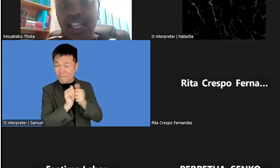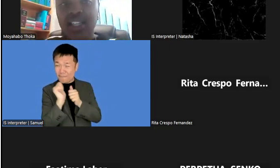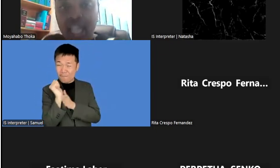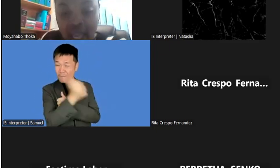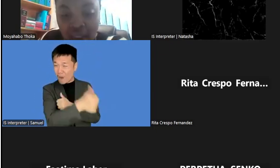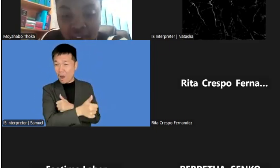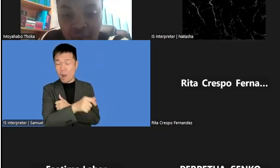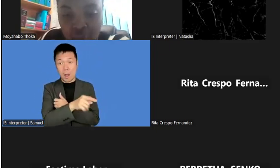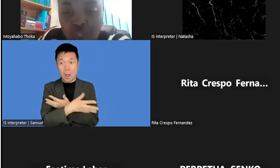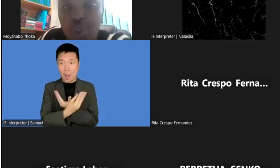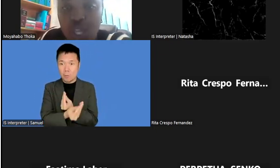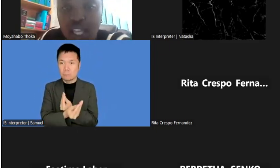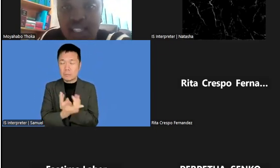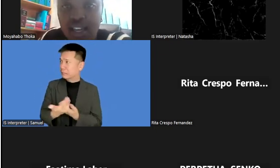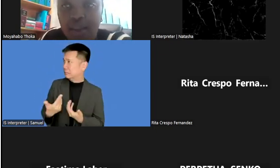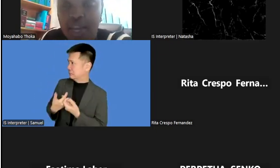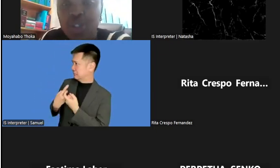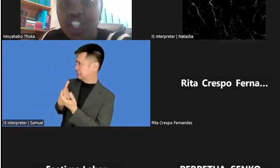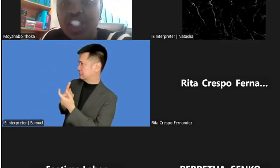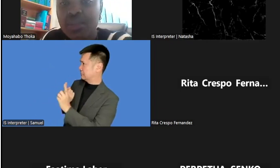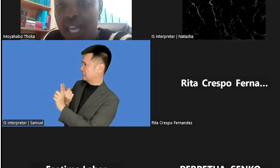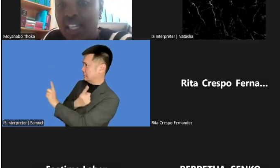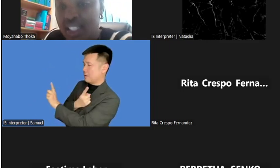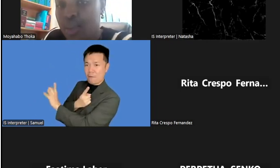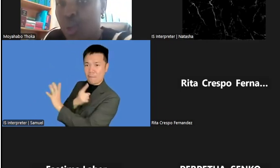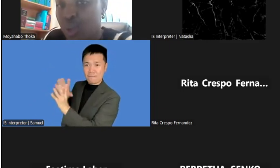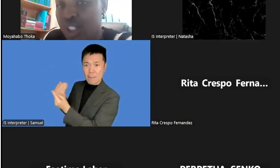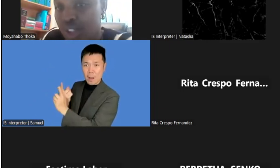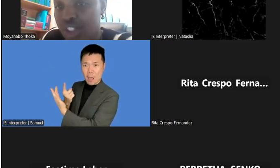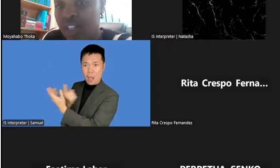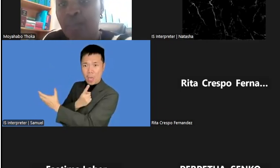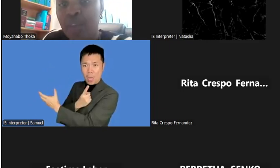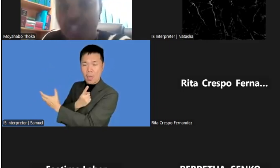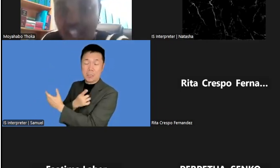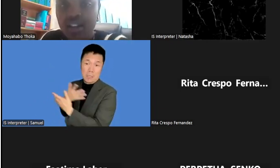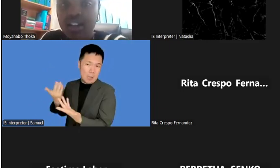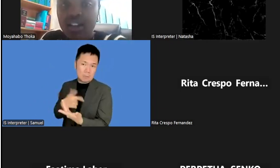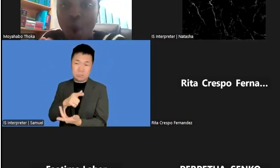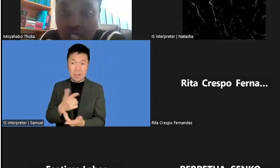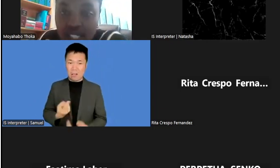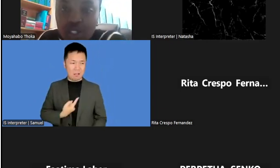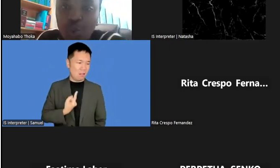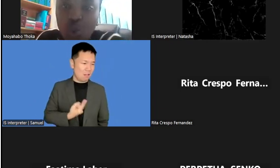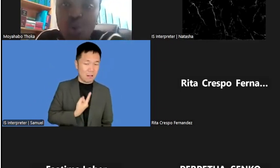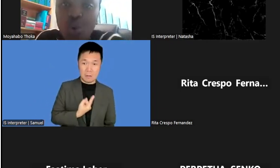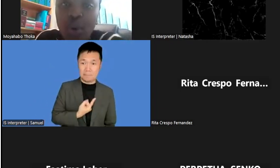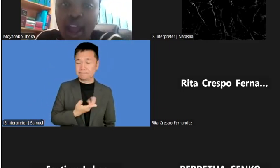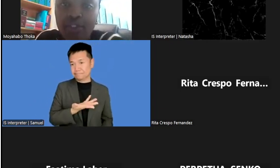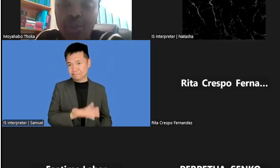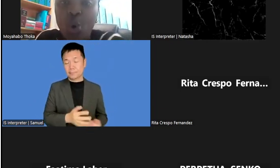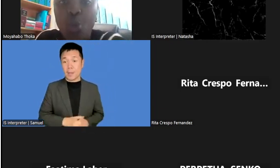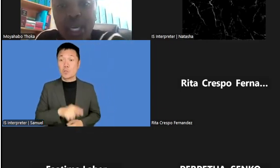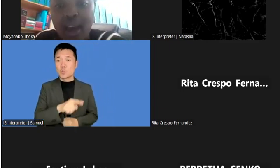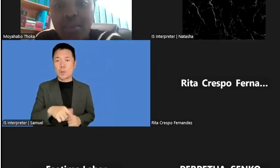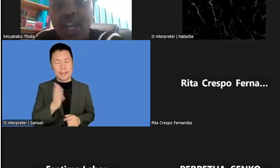meant that to ensure that education is made accessible to these children, then hostels would also have